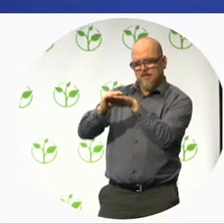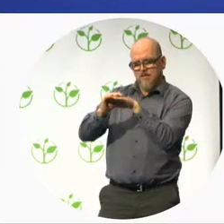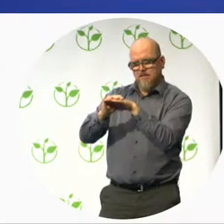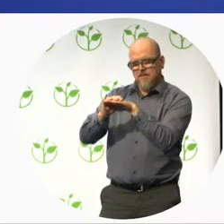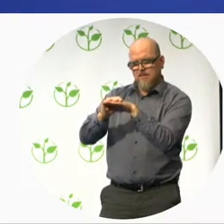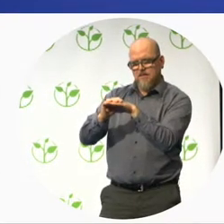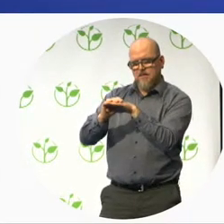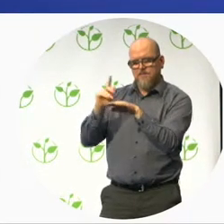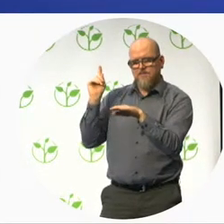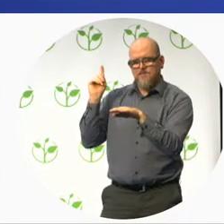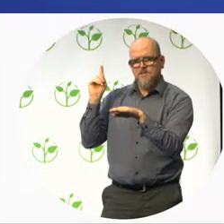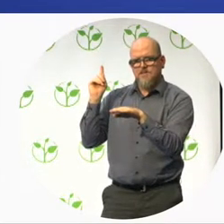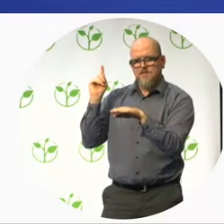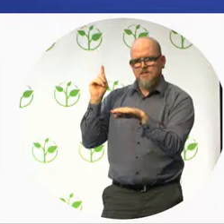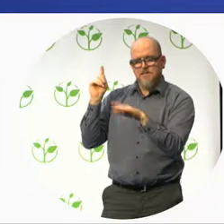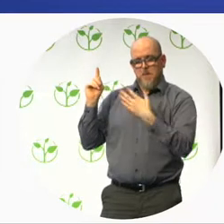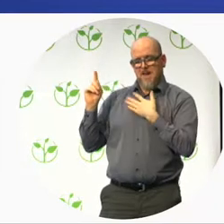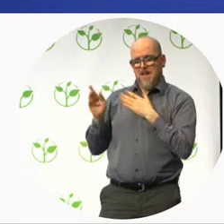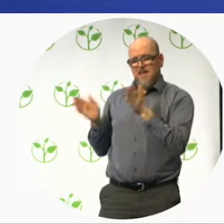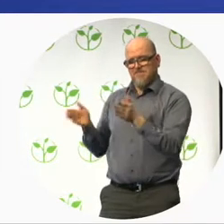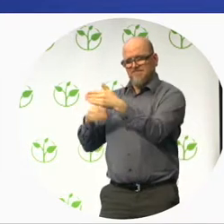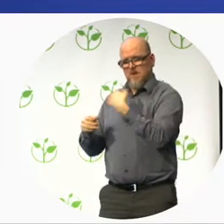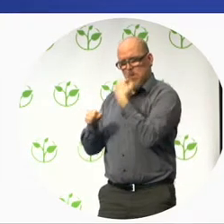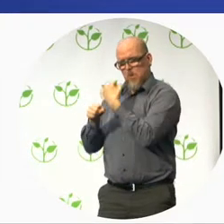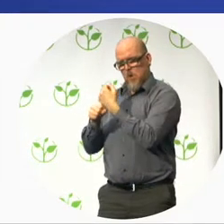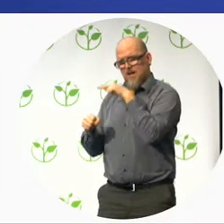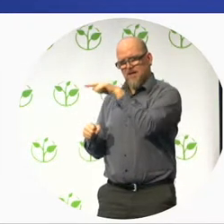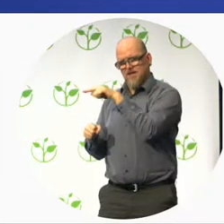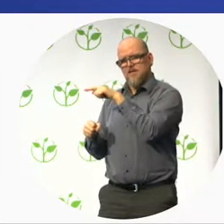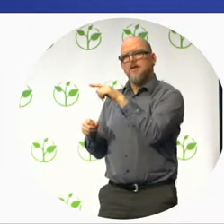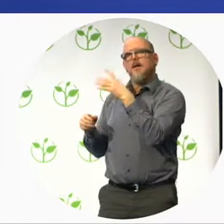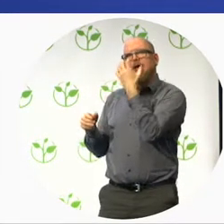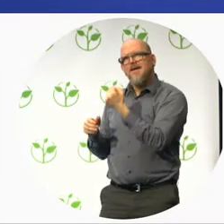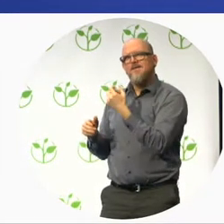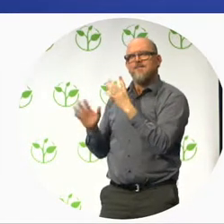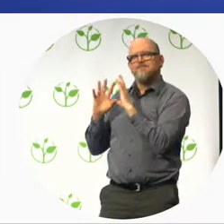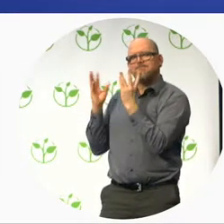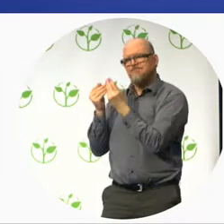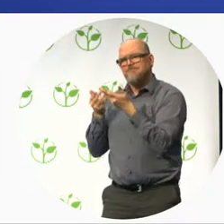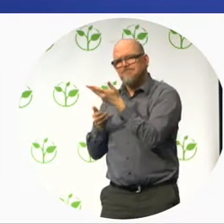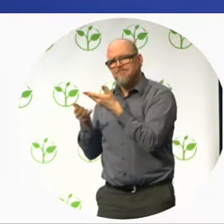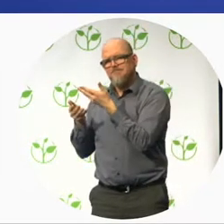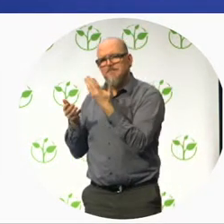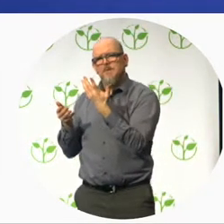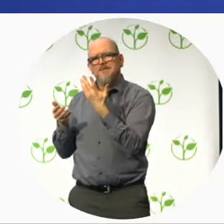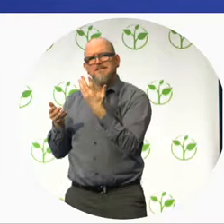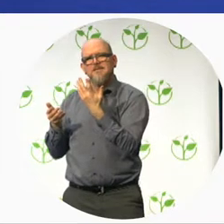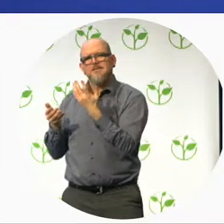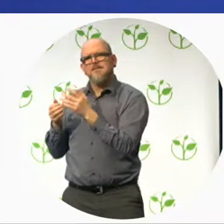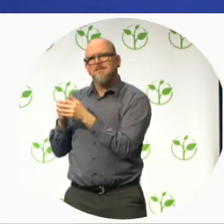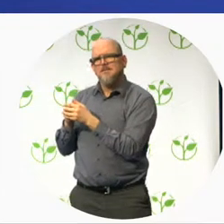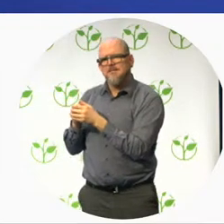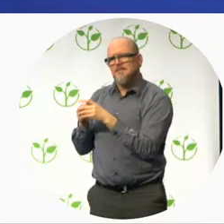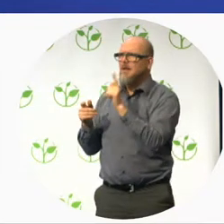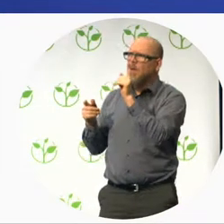through diplomacy, advocacy, and assistance. Our mission cannot be limited by borders or